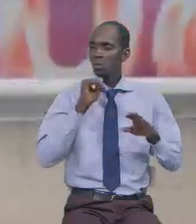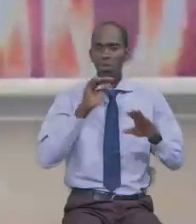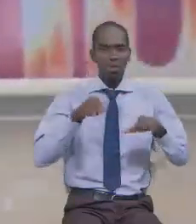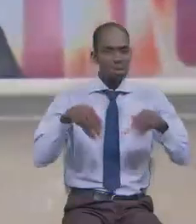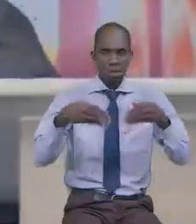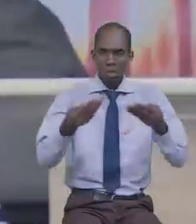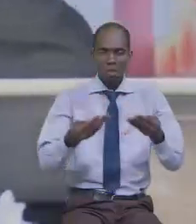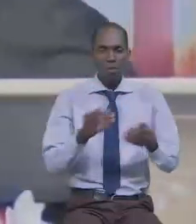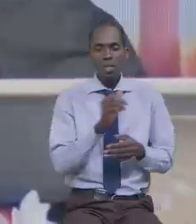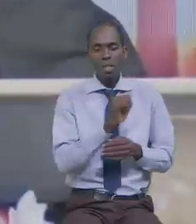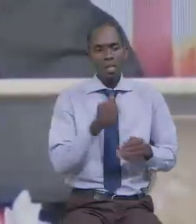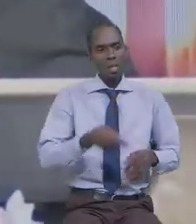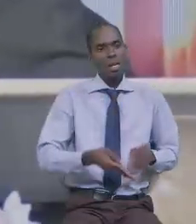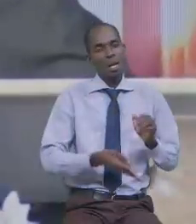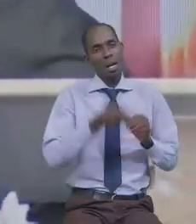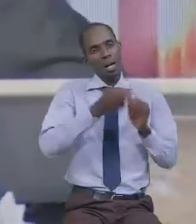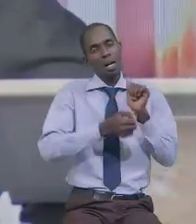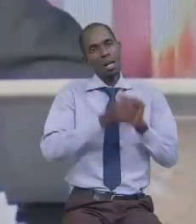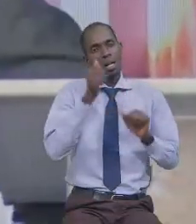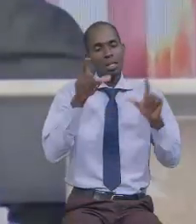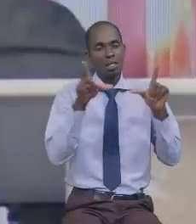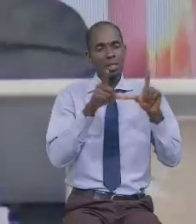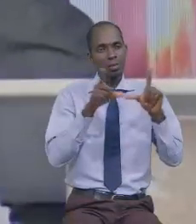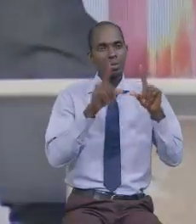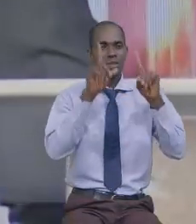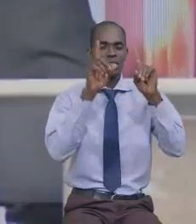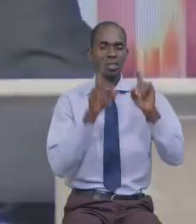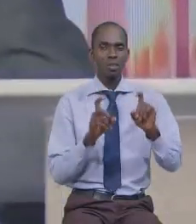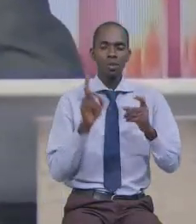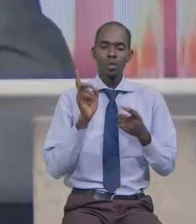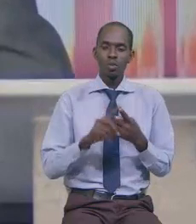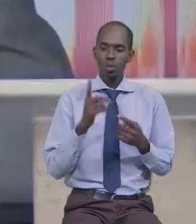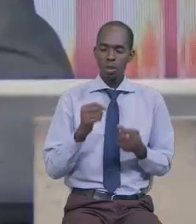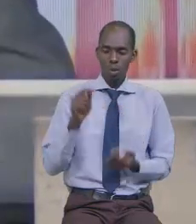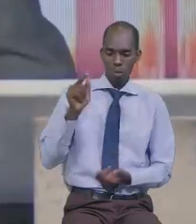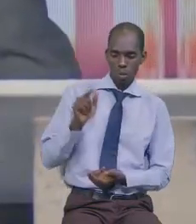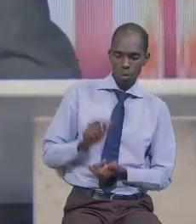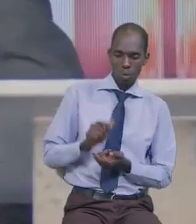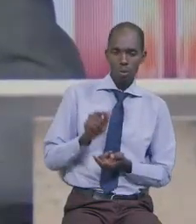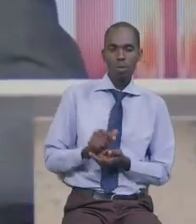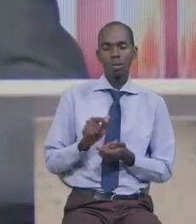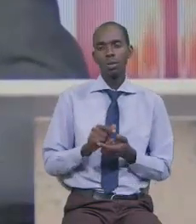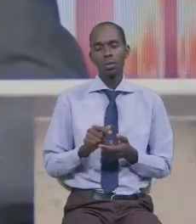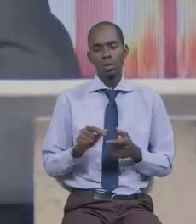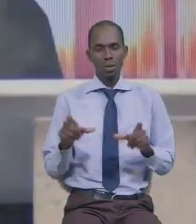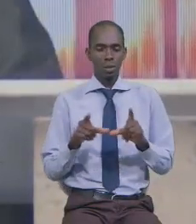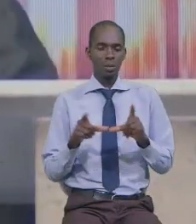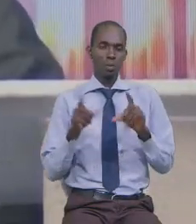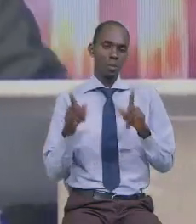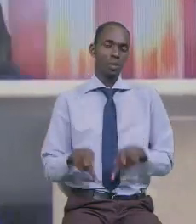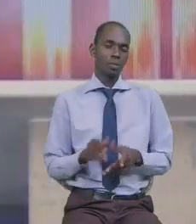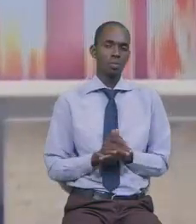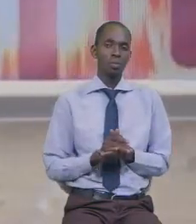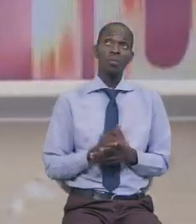secondary student test to a primary school follower, pupil. He